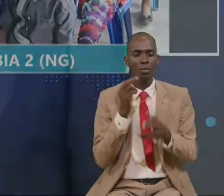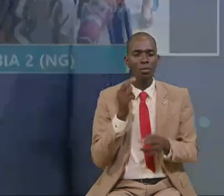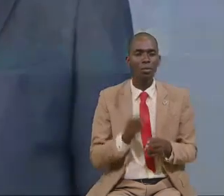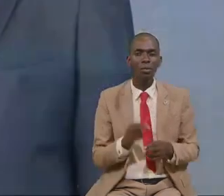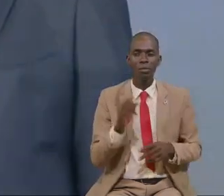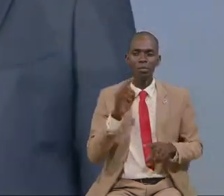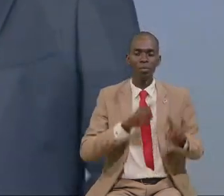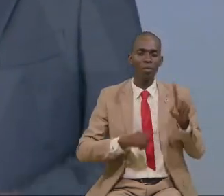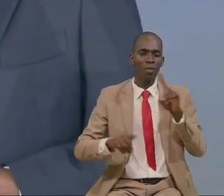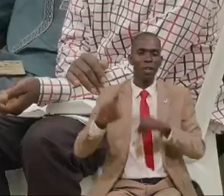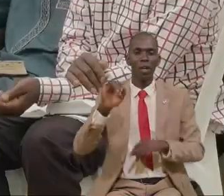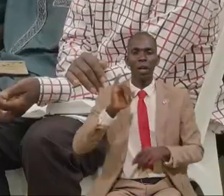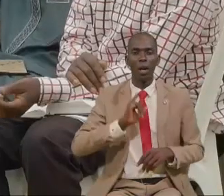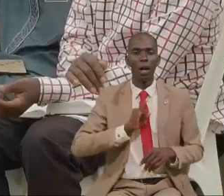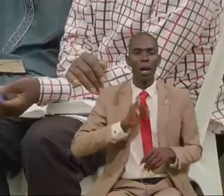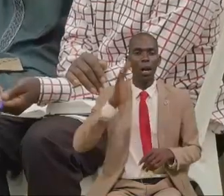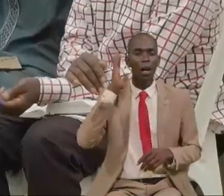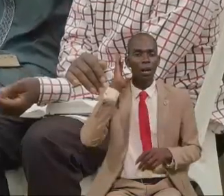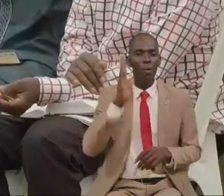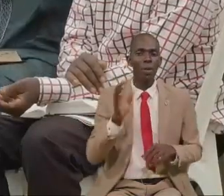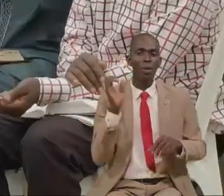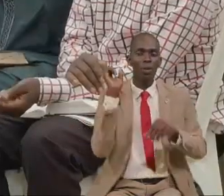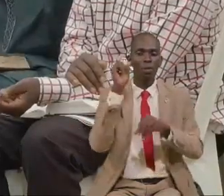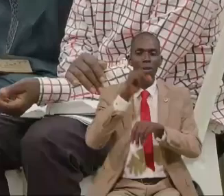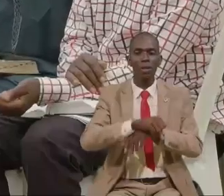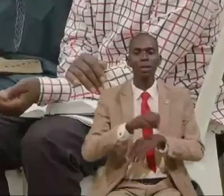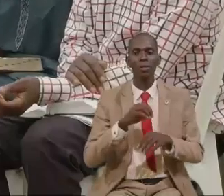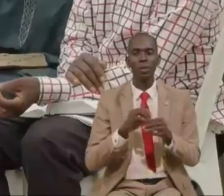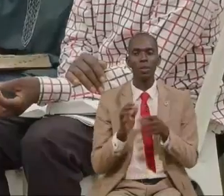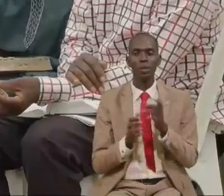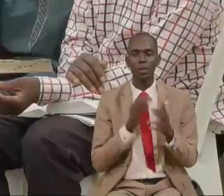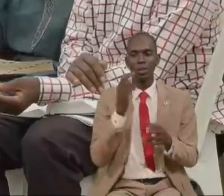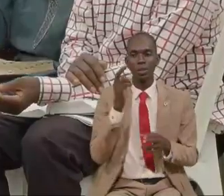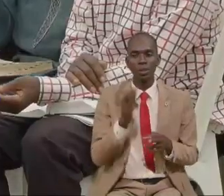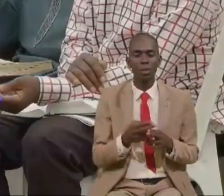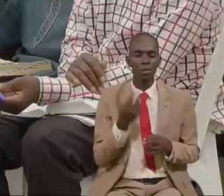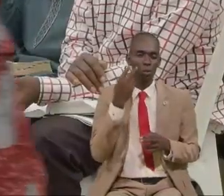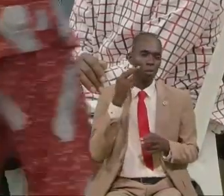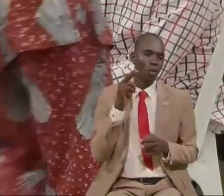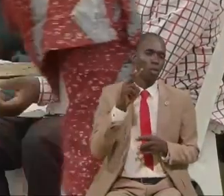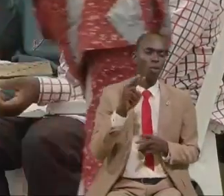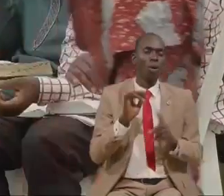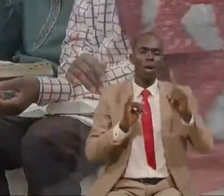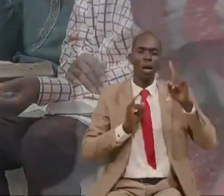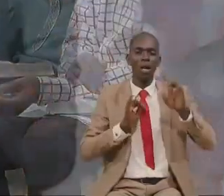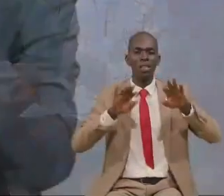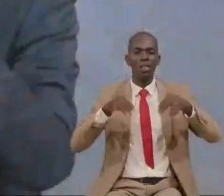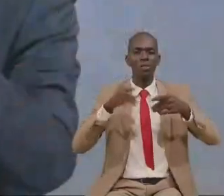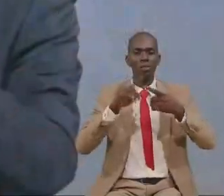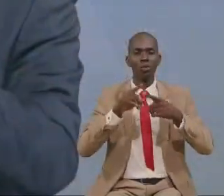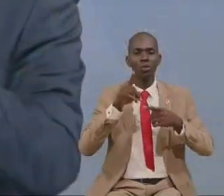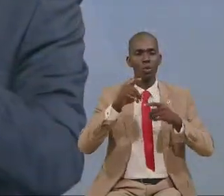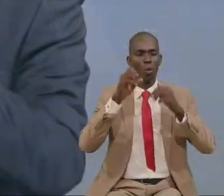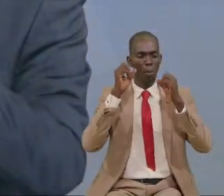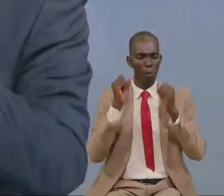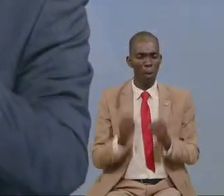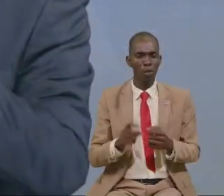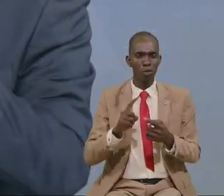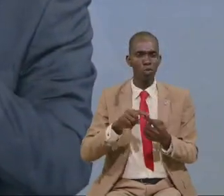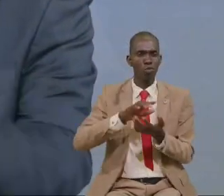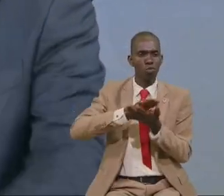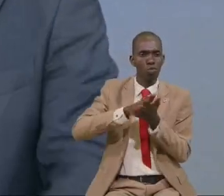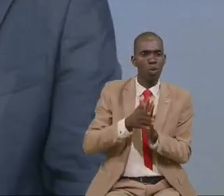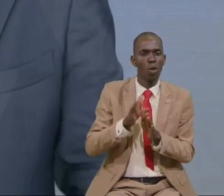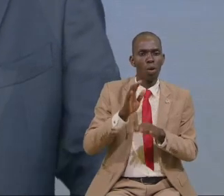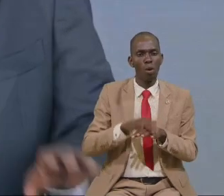will overcome. Behold, I give unto you power to tread on serpents